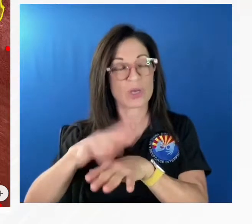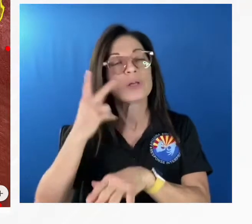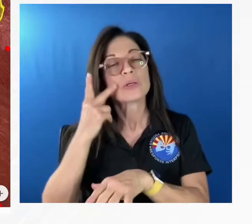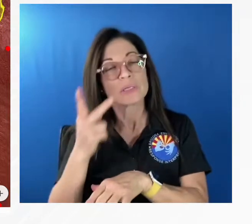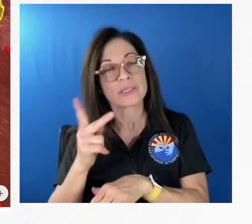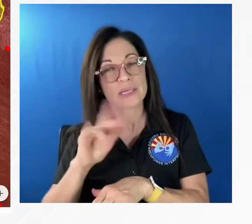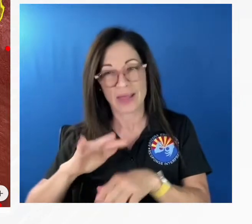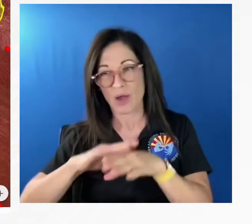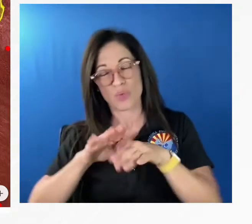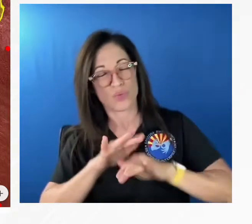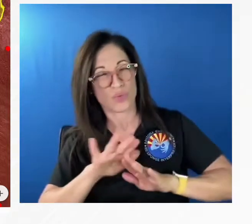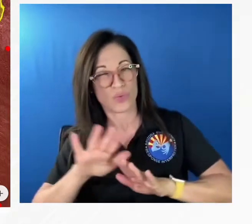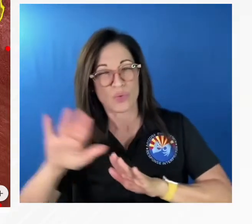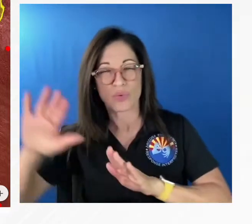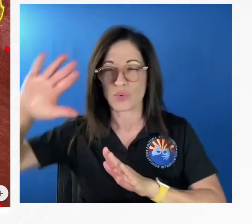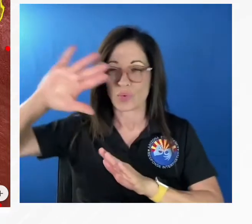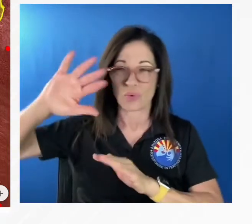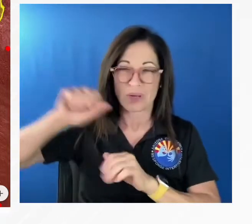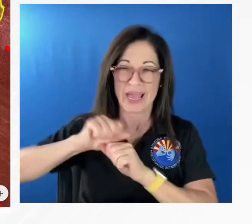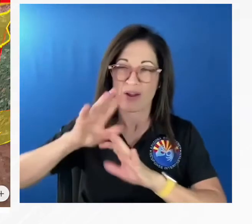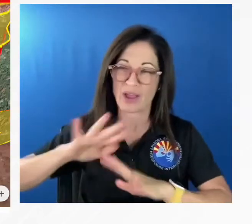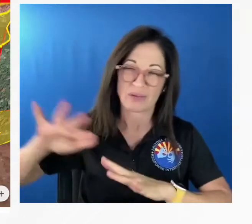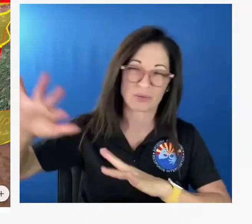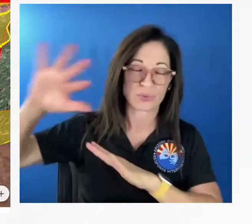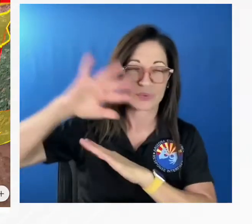the country is in here. Next slide.